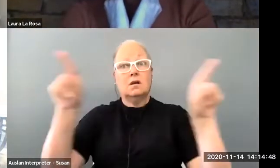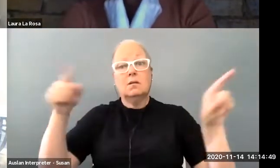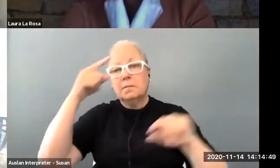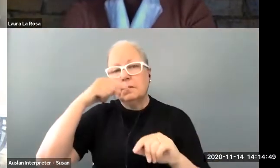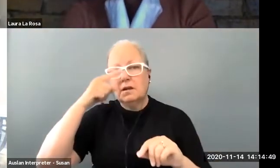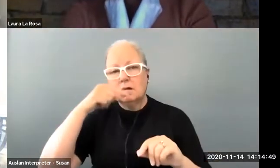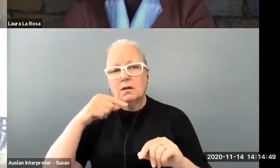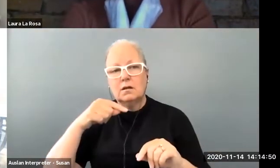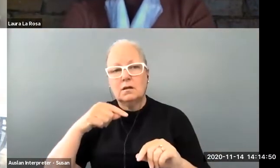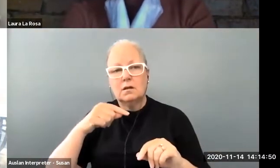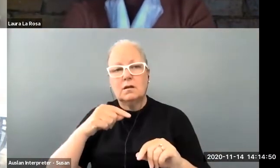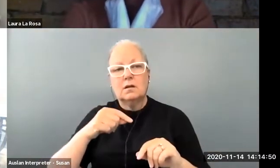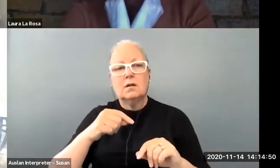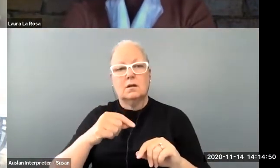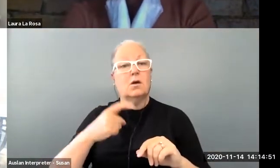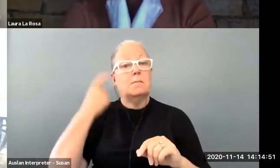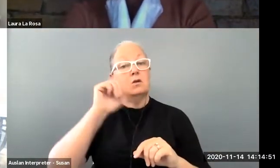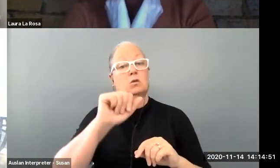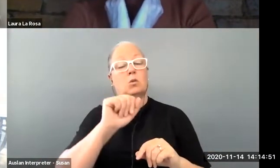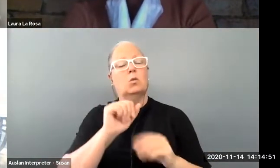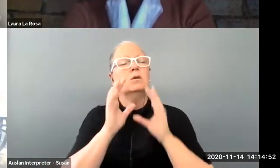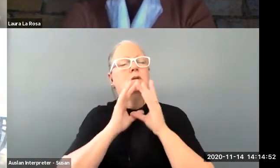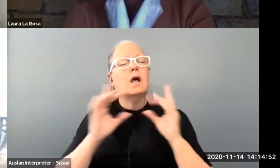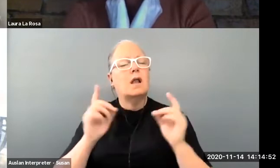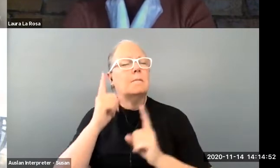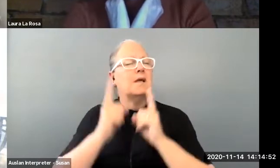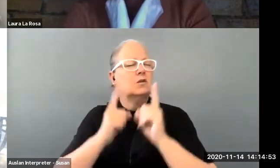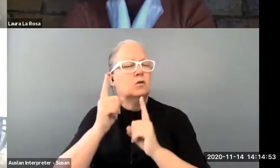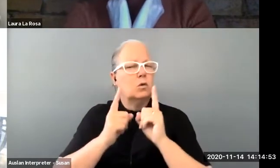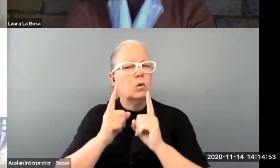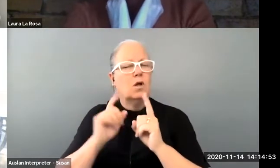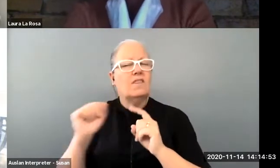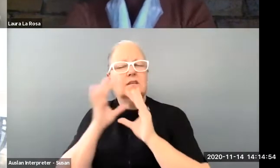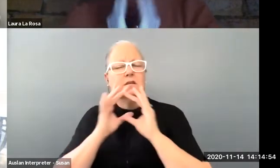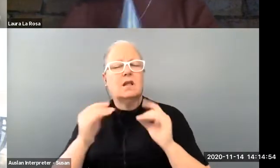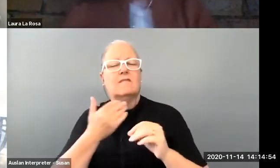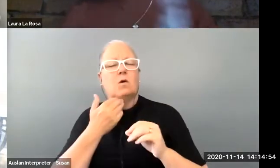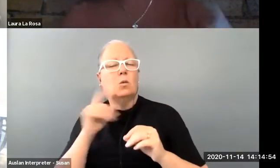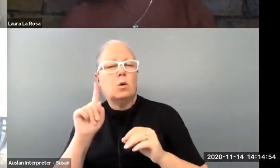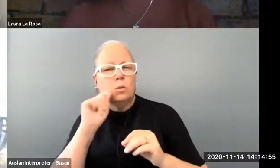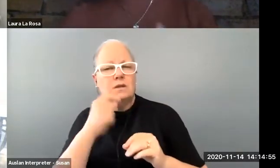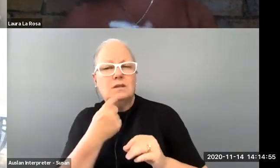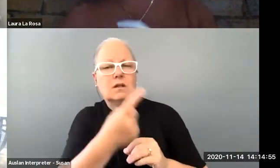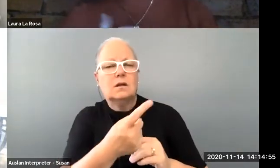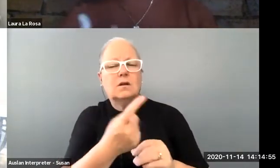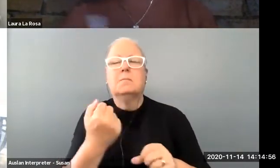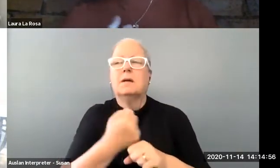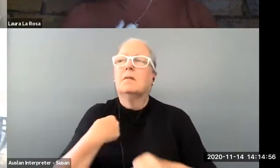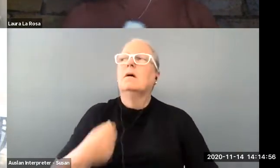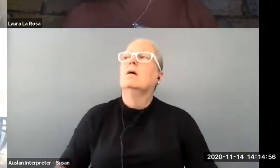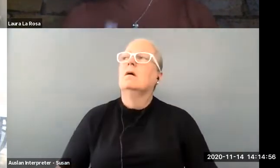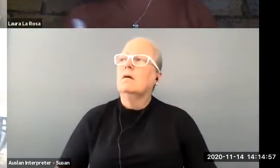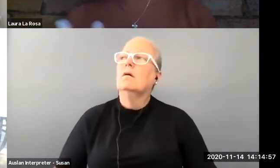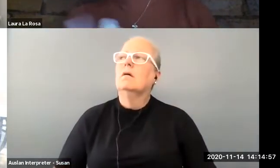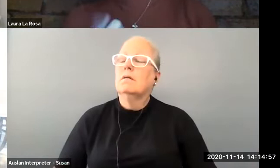imagine your silent mentor, imagine their voice, what would they say? And I found that to be a really kind of